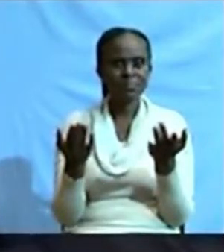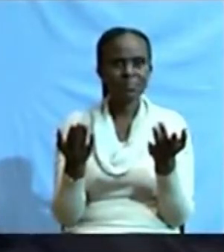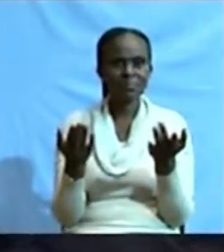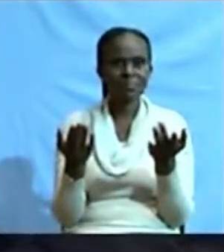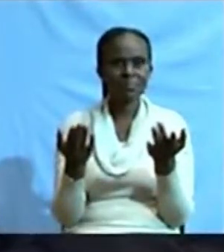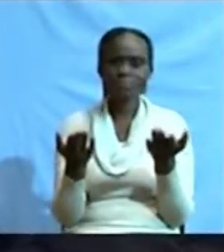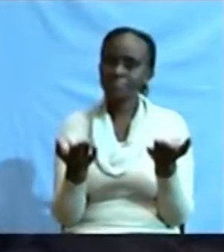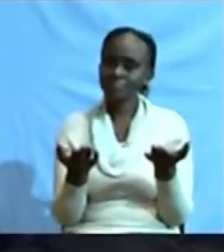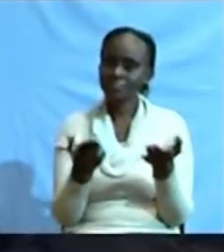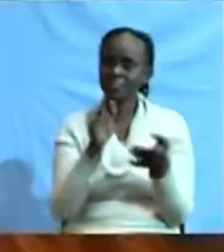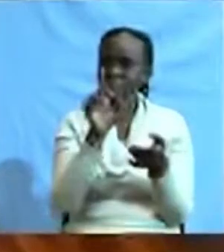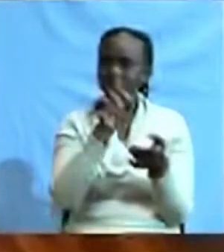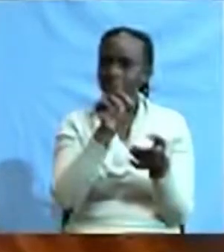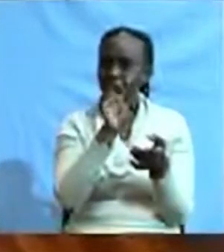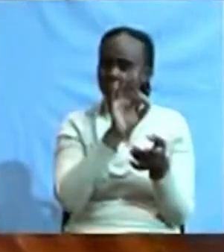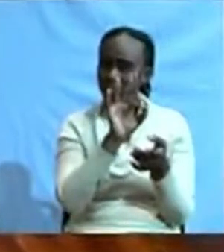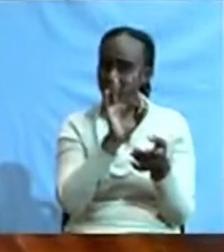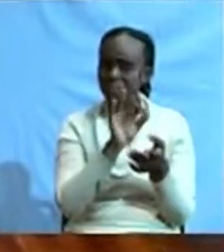DF.